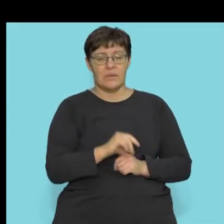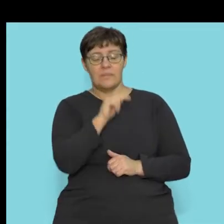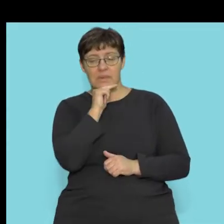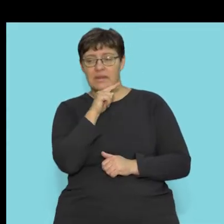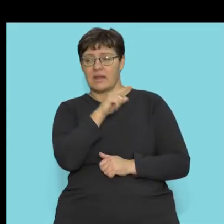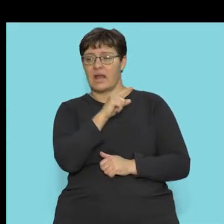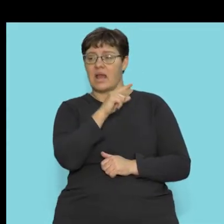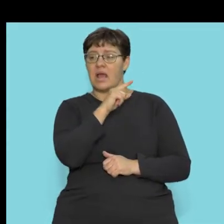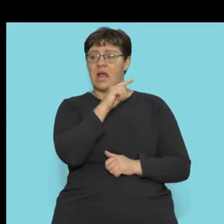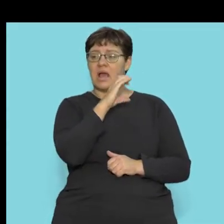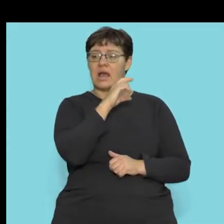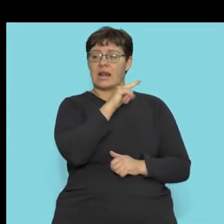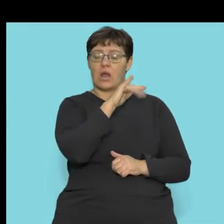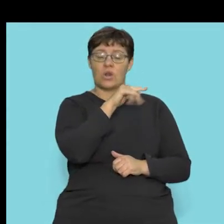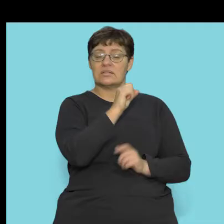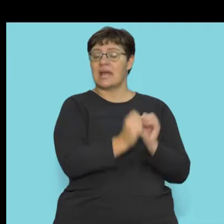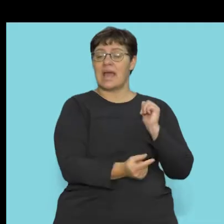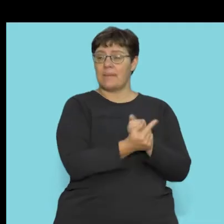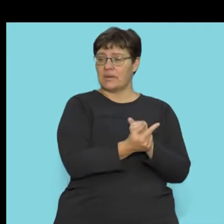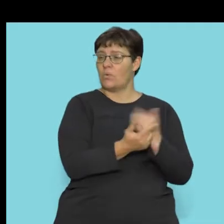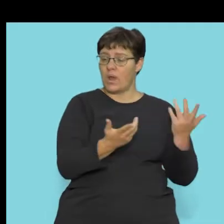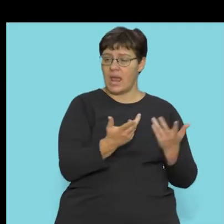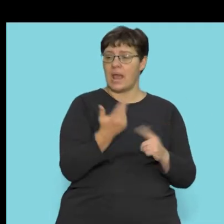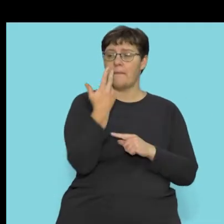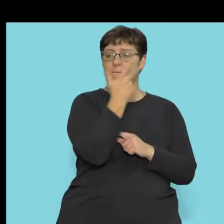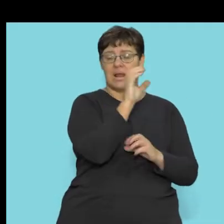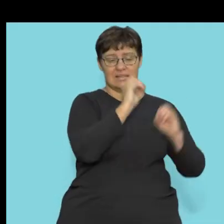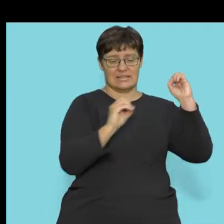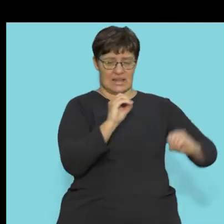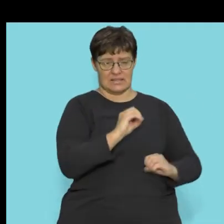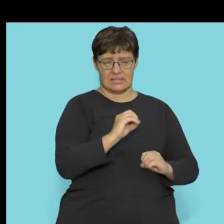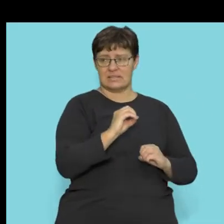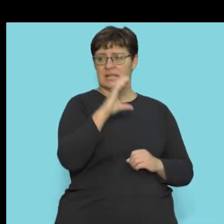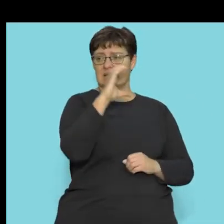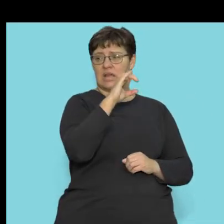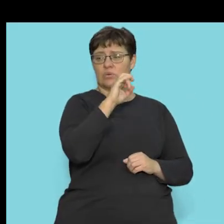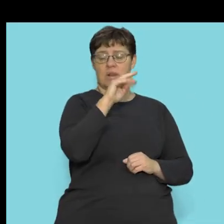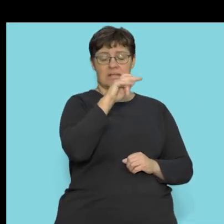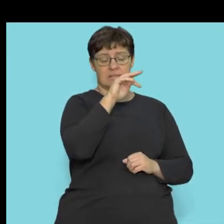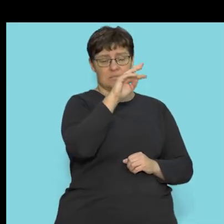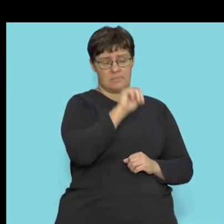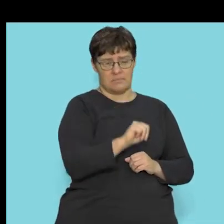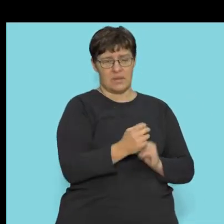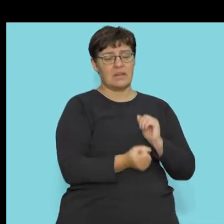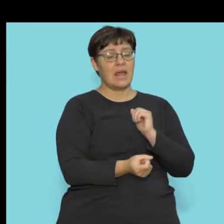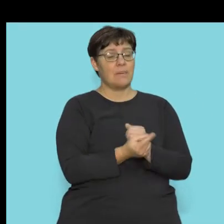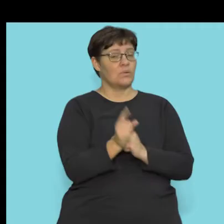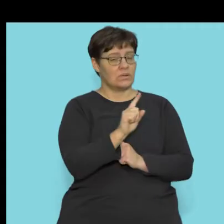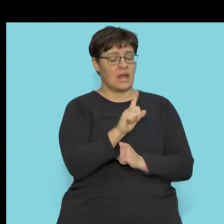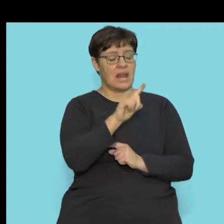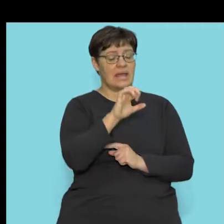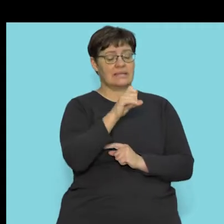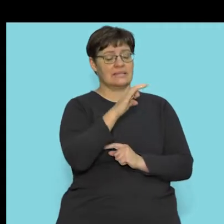the glycolysis to occur in the cytoplasm of plant cells. And this in turn builds up what we refer to